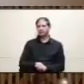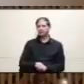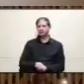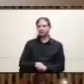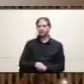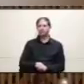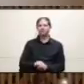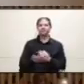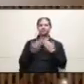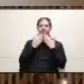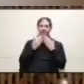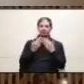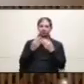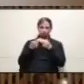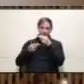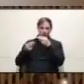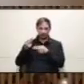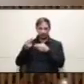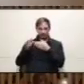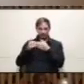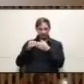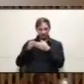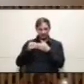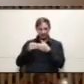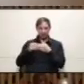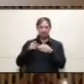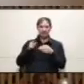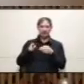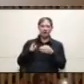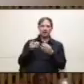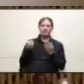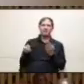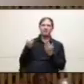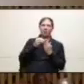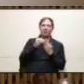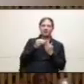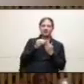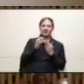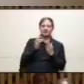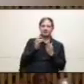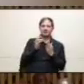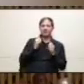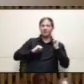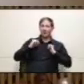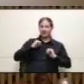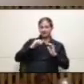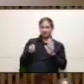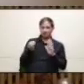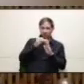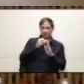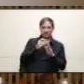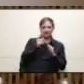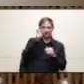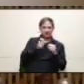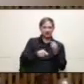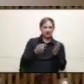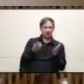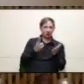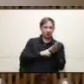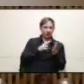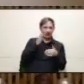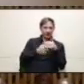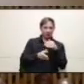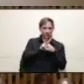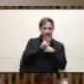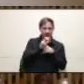Thank you, Honorable Member. Performance bonus for those whose contract came to an end in 2023 have indeed been